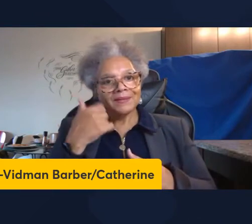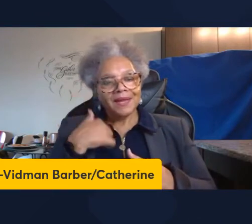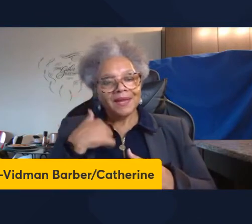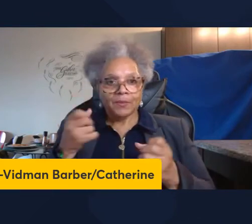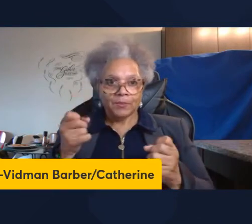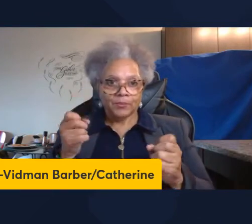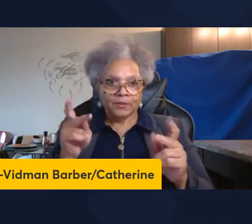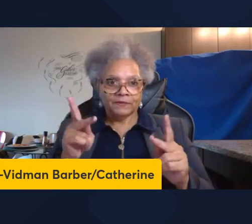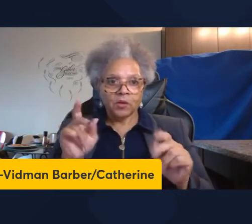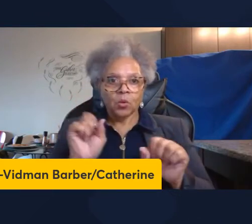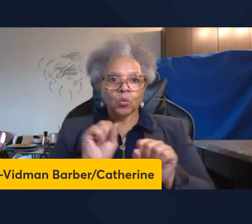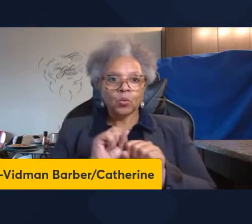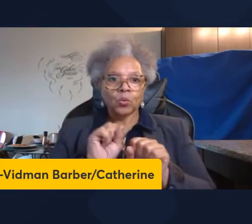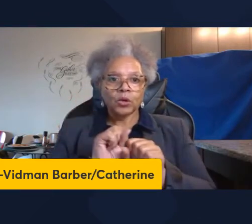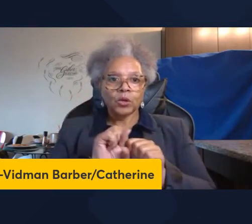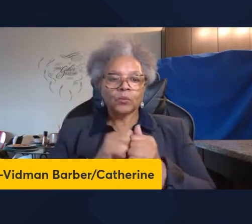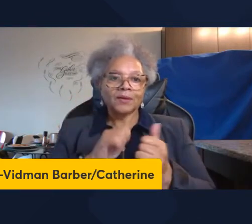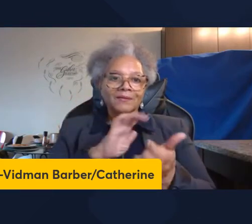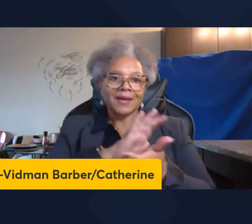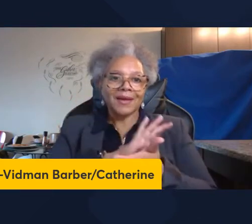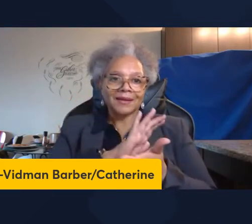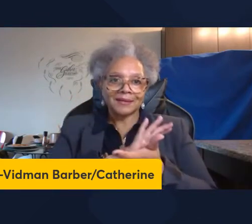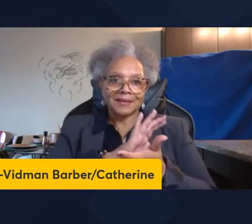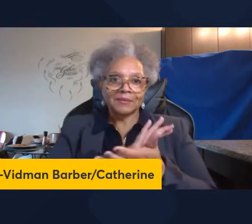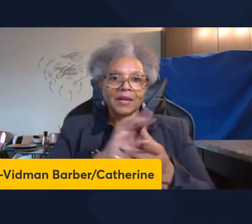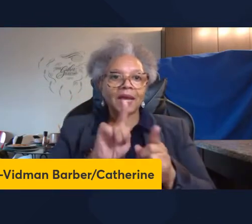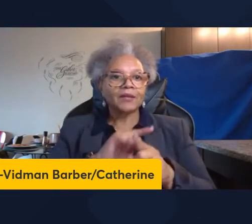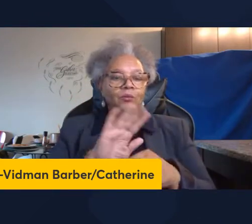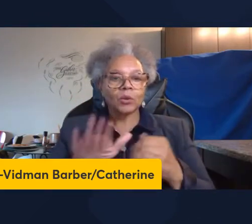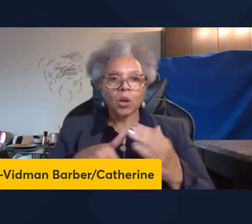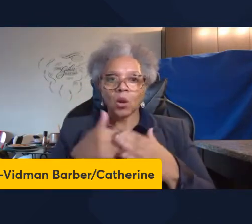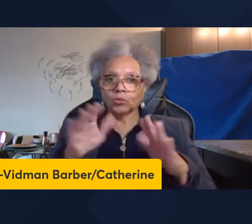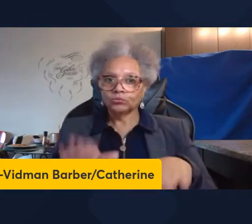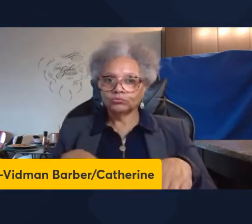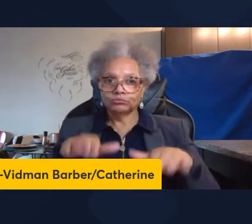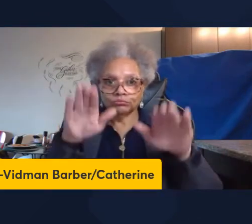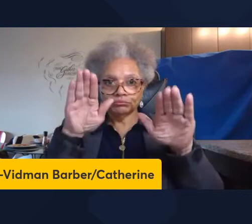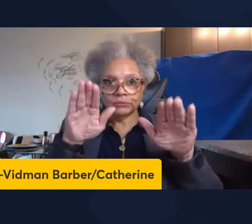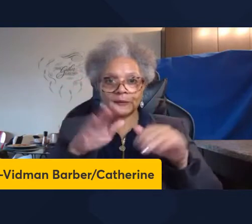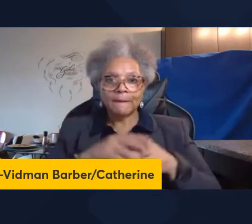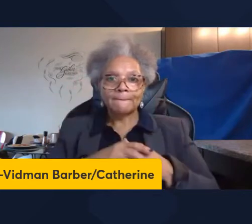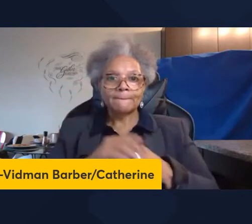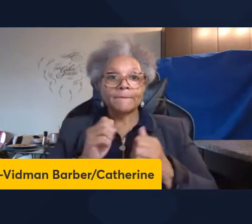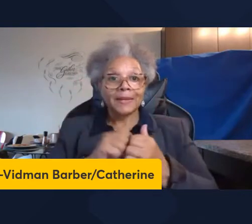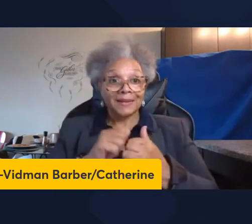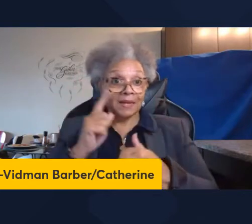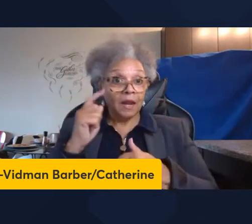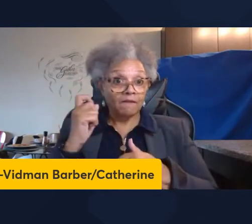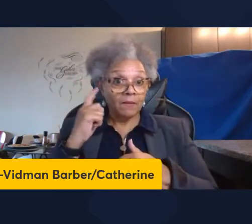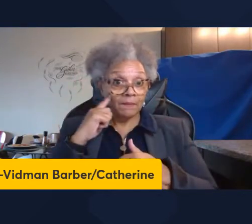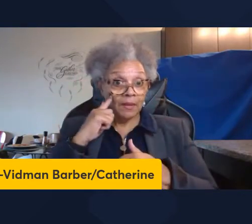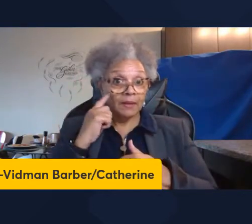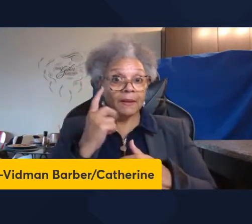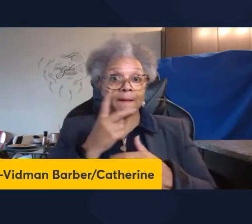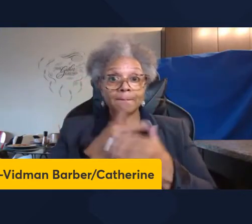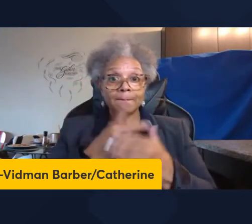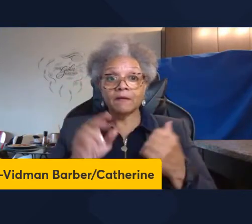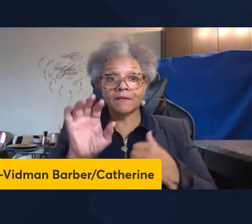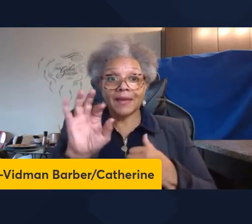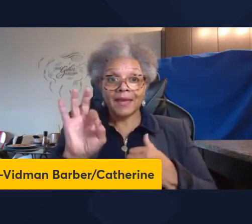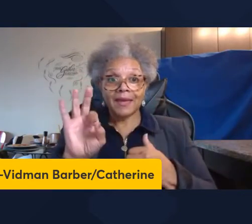privilege of working in academia, as we all grow up, in government at both FDA